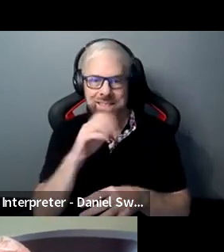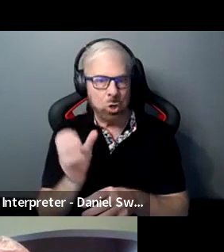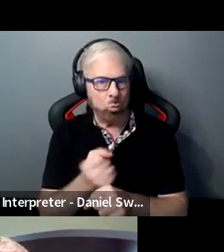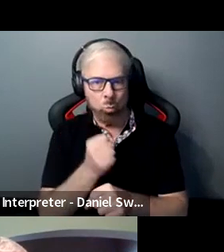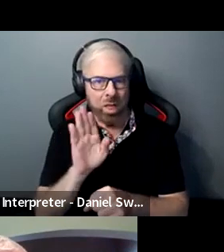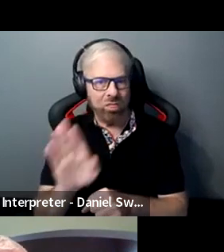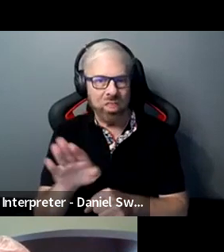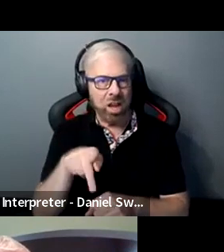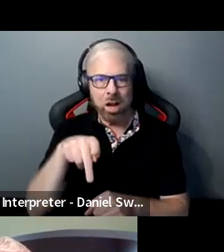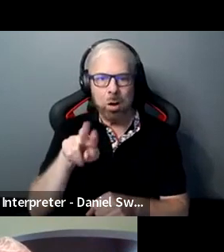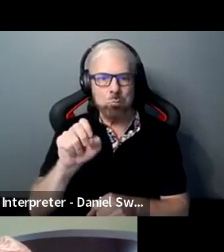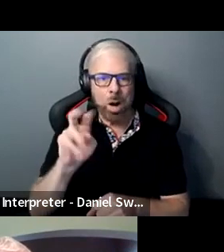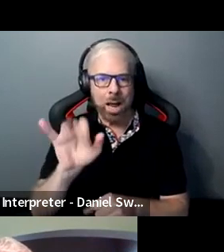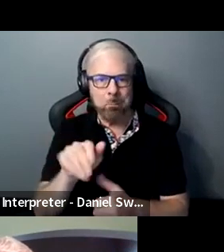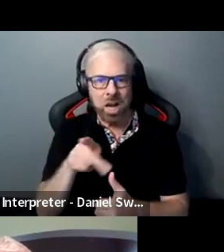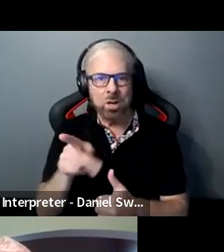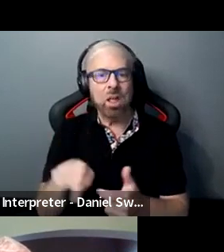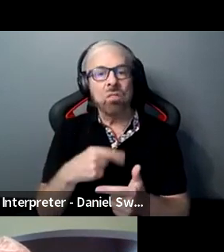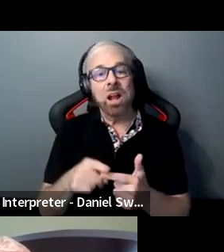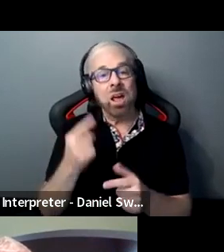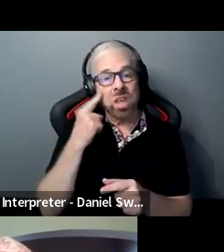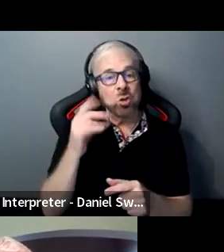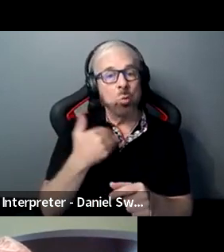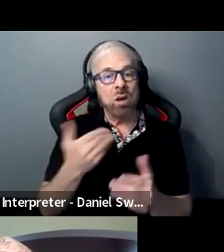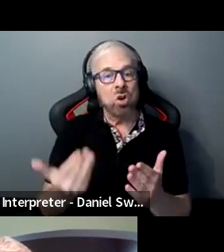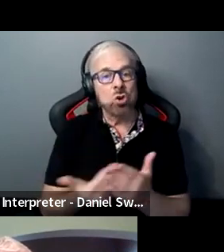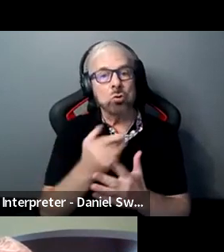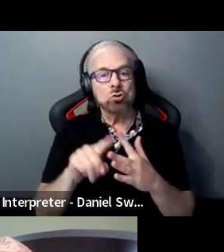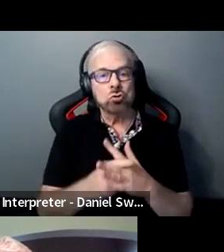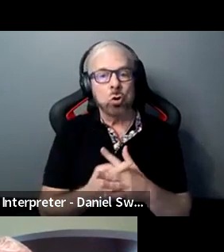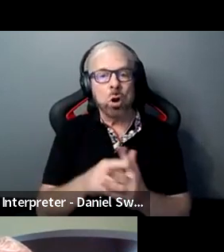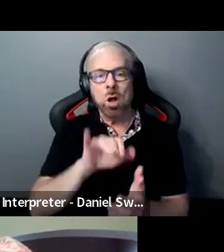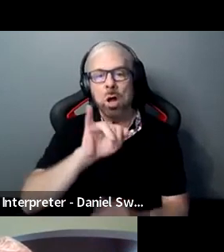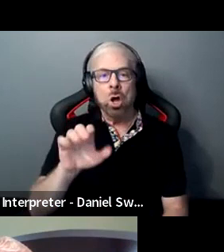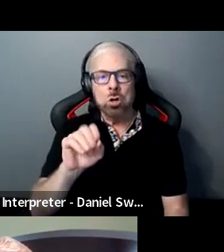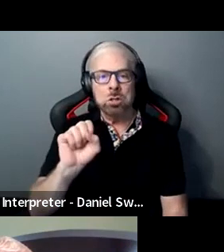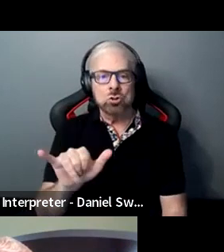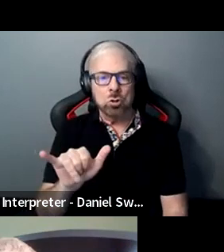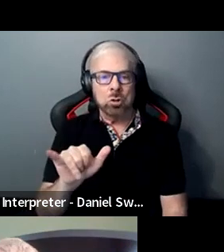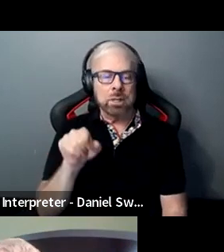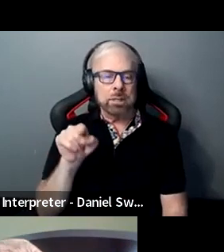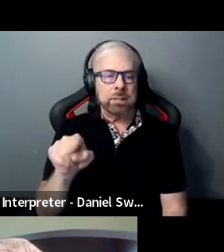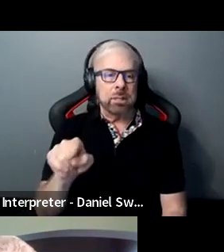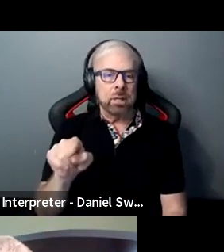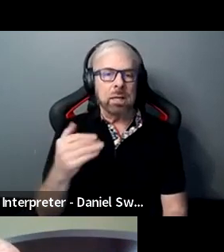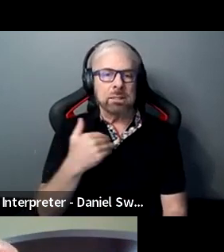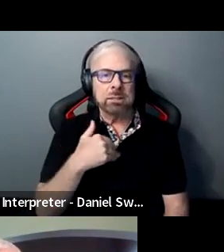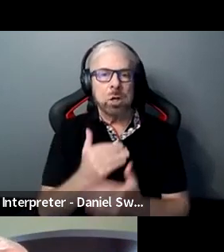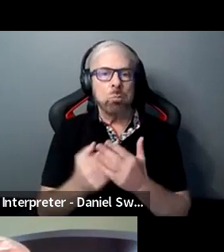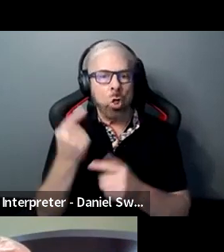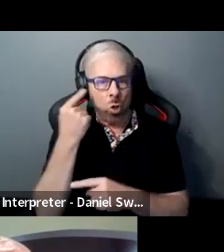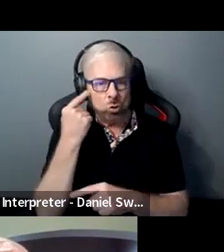So I think you have a fresh start. So Josy had some thoughts about who you